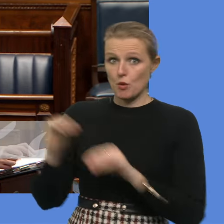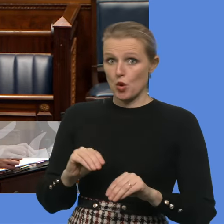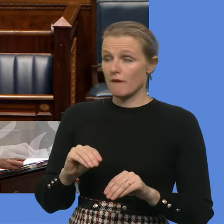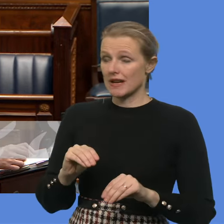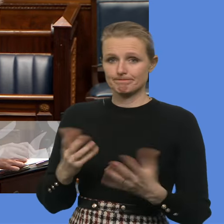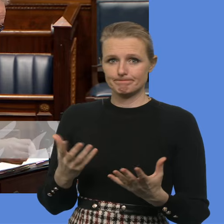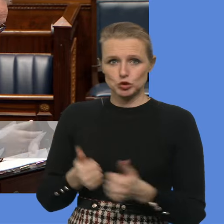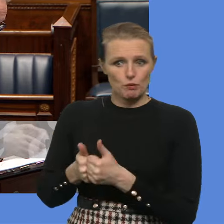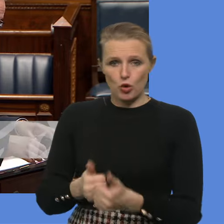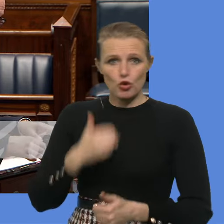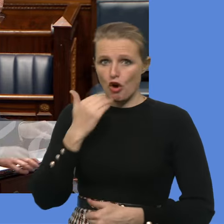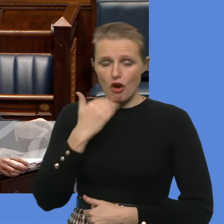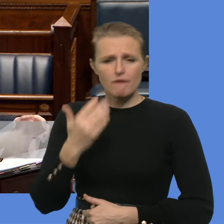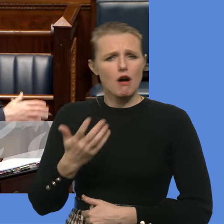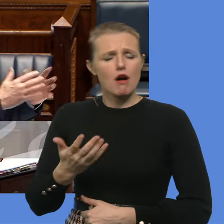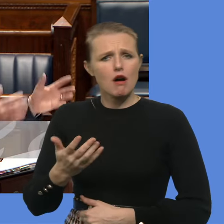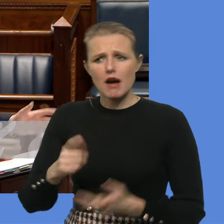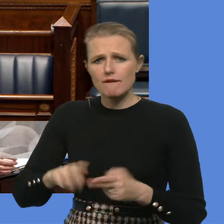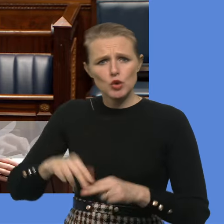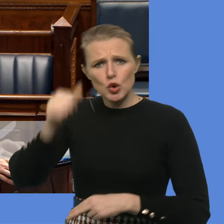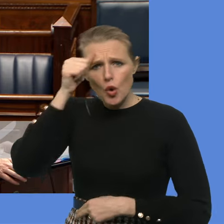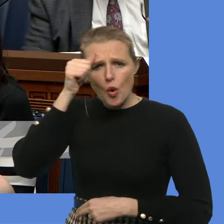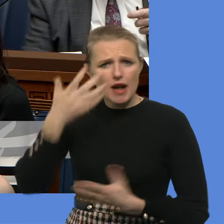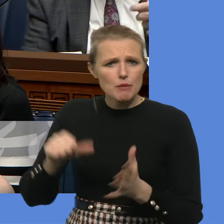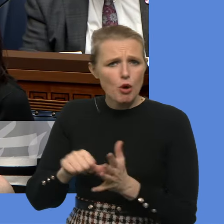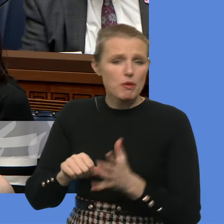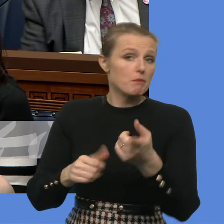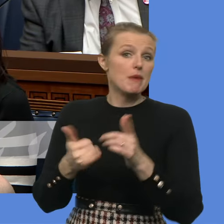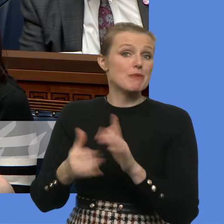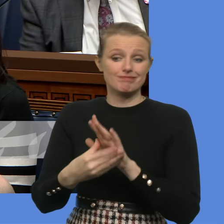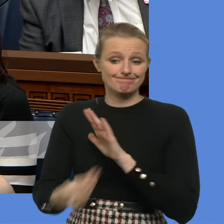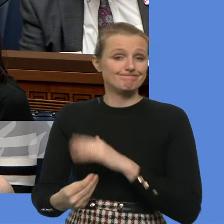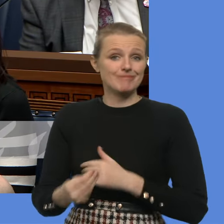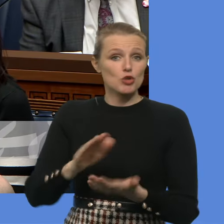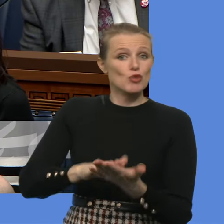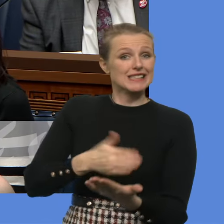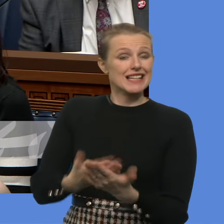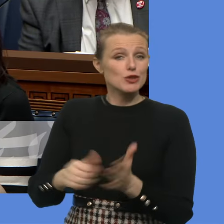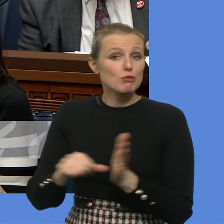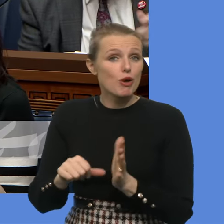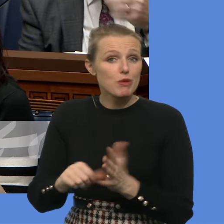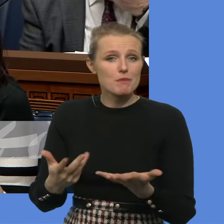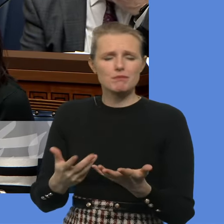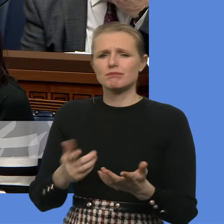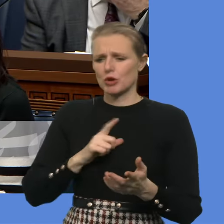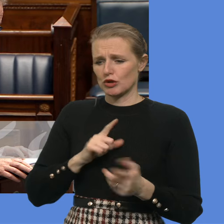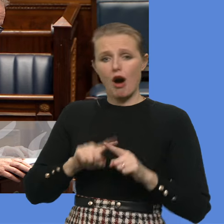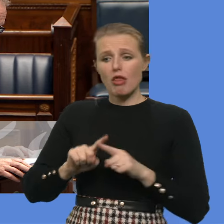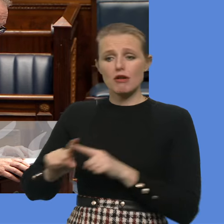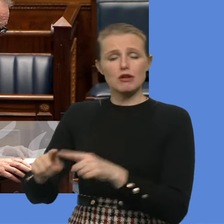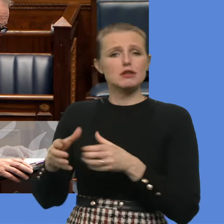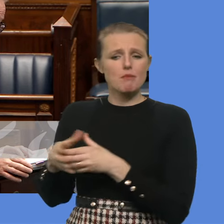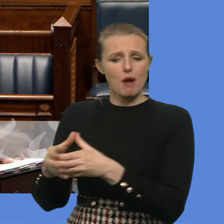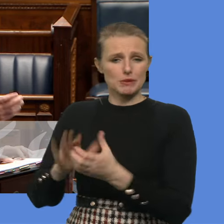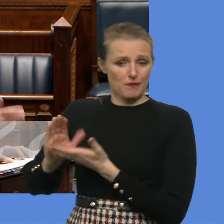sometimes there is support needed in terms of translation and other services that are provided perhaps by different departments. But if there's a sense